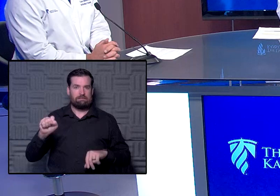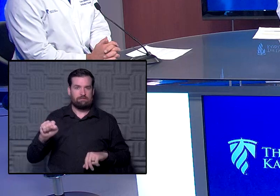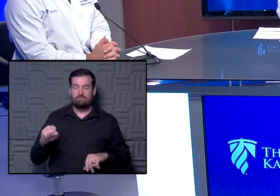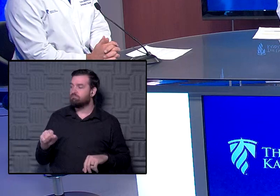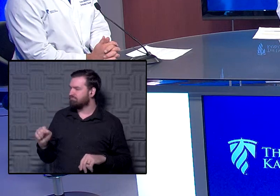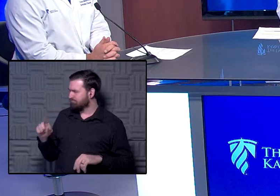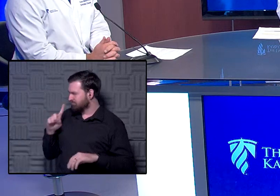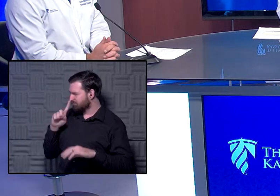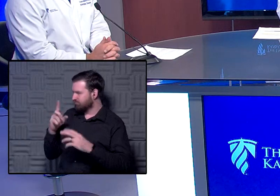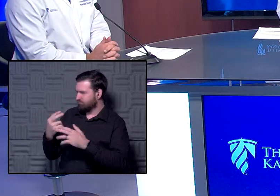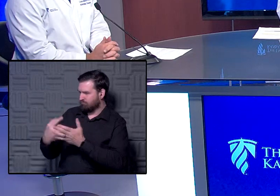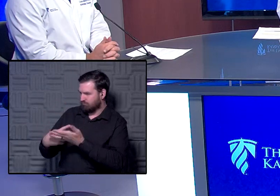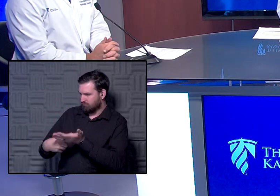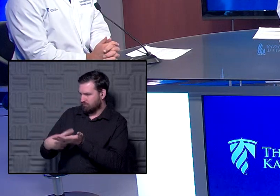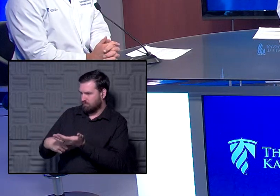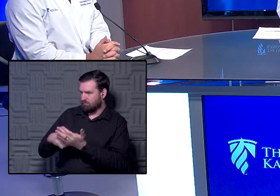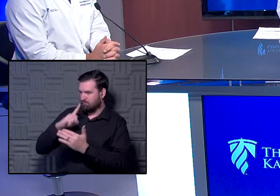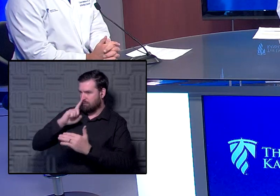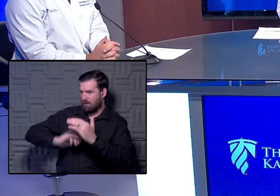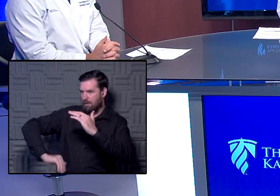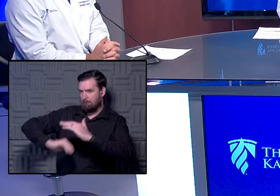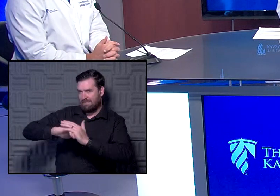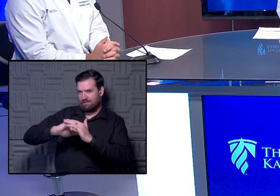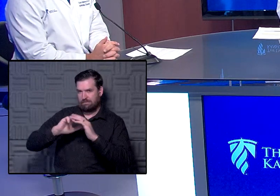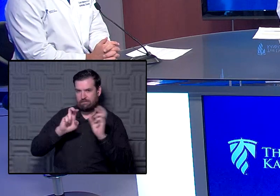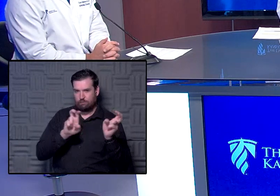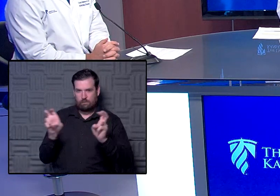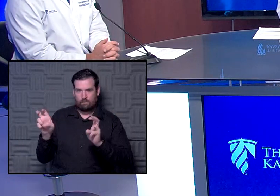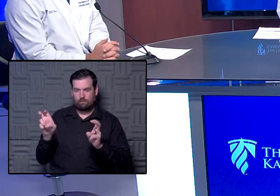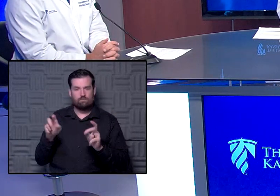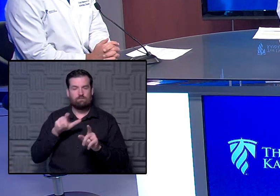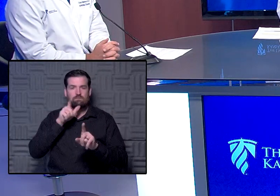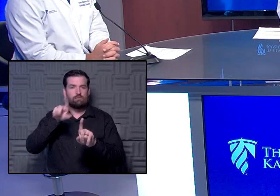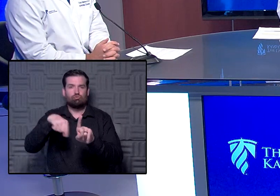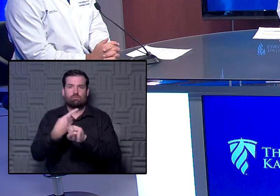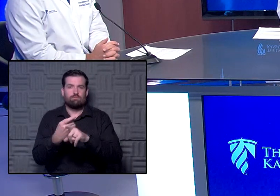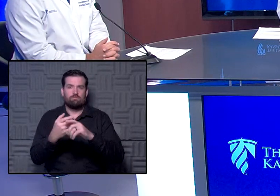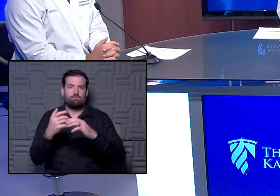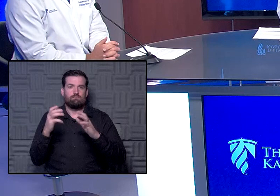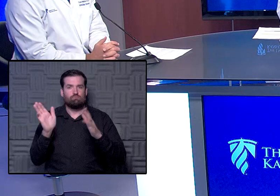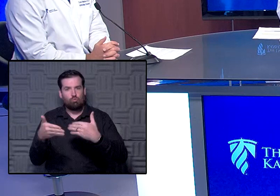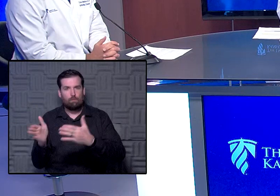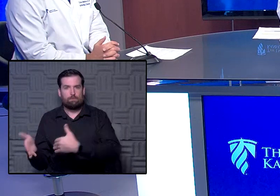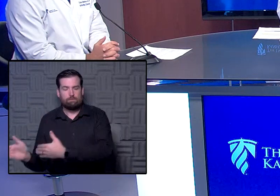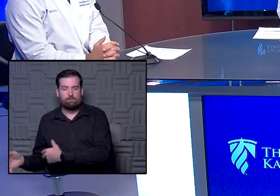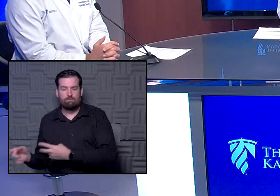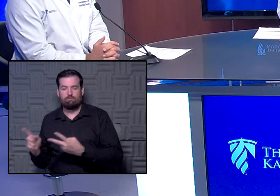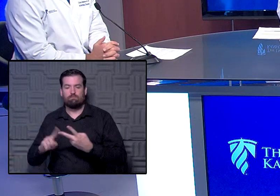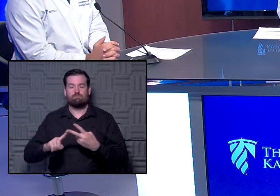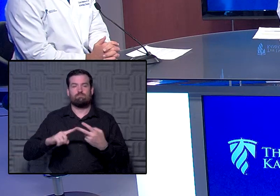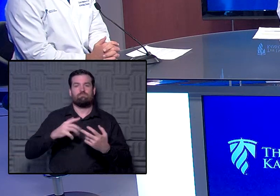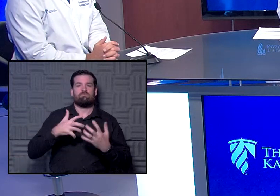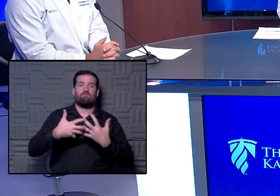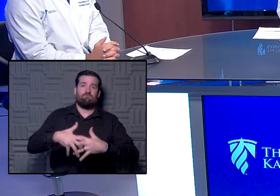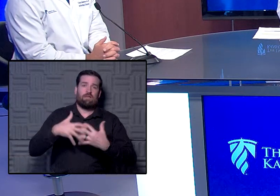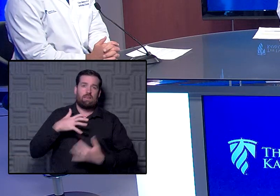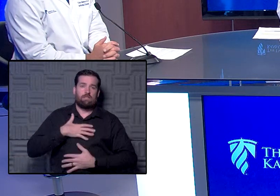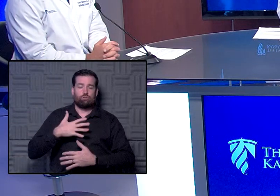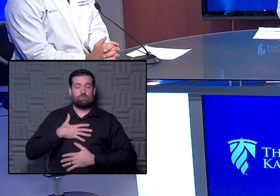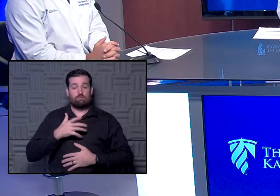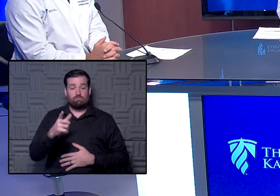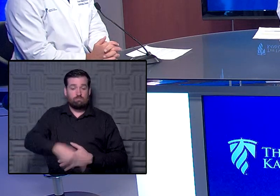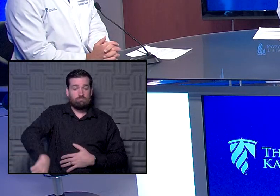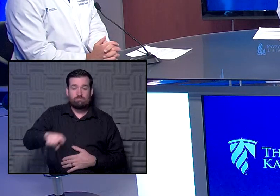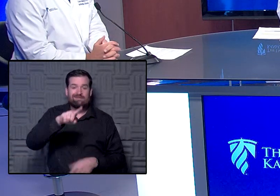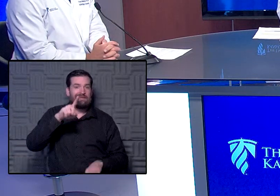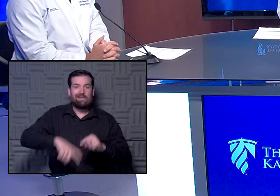as capacity issues go, it's not just the rooms and the ventilators. It's the people who can't work